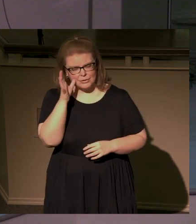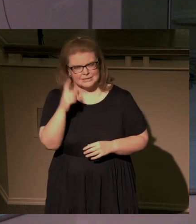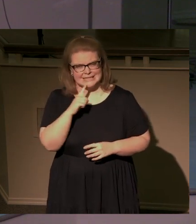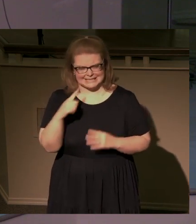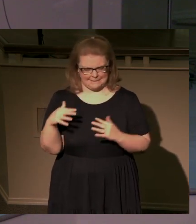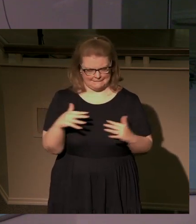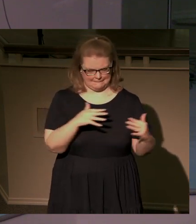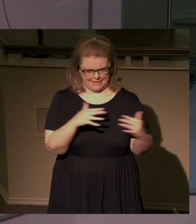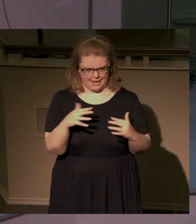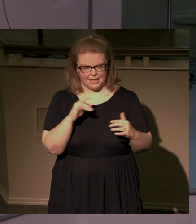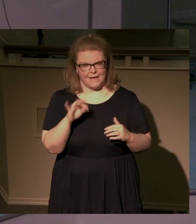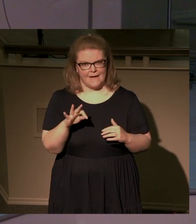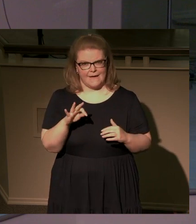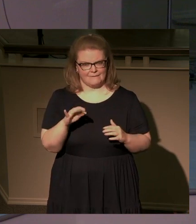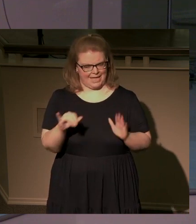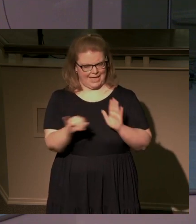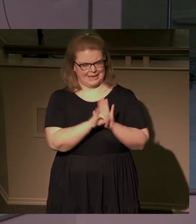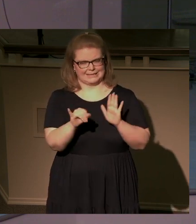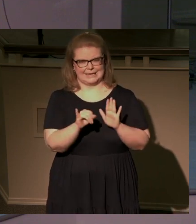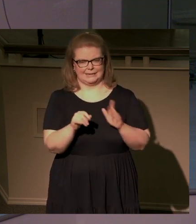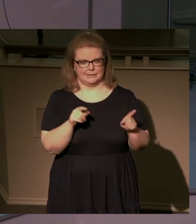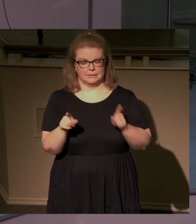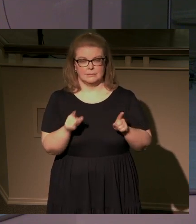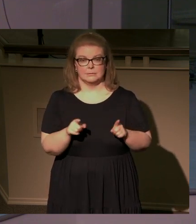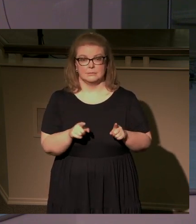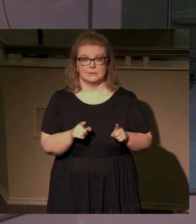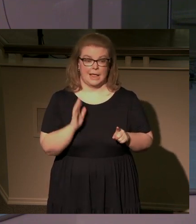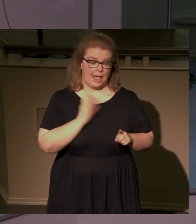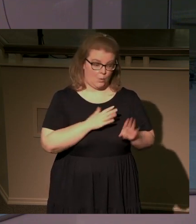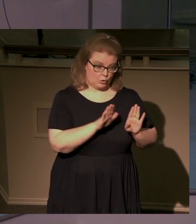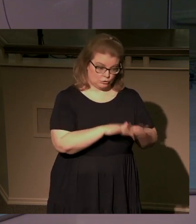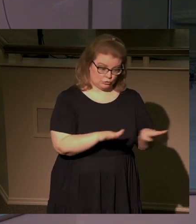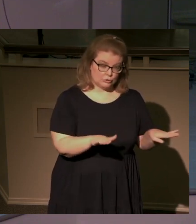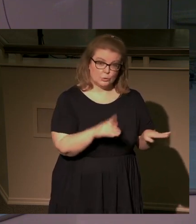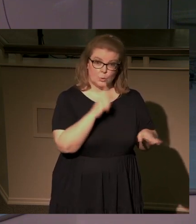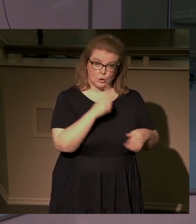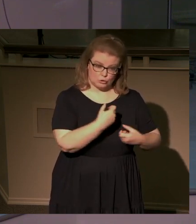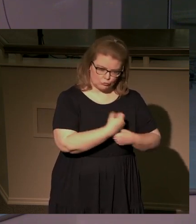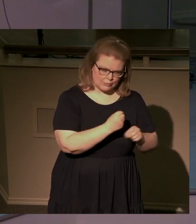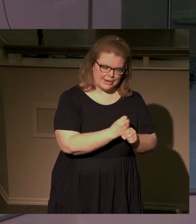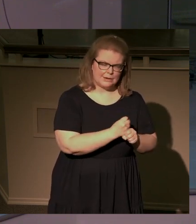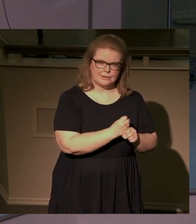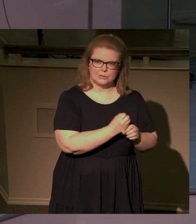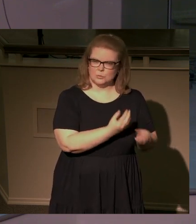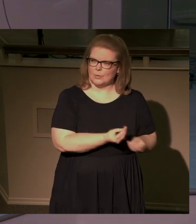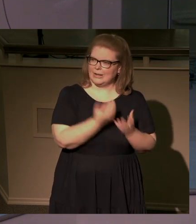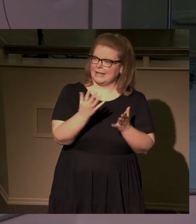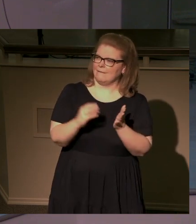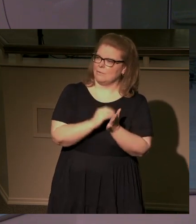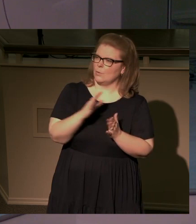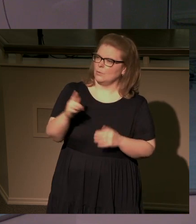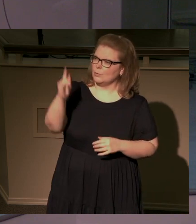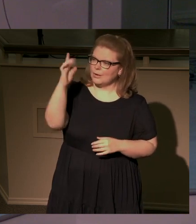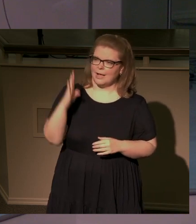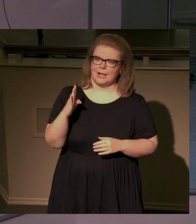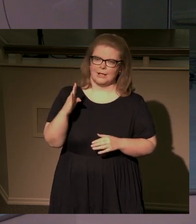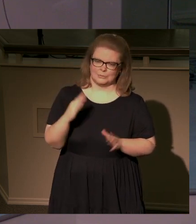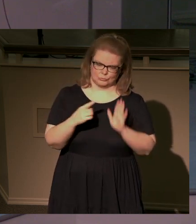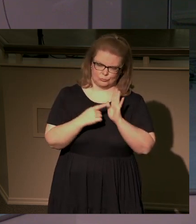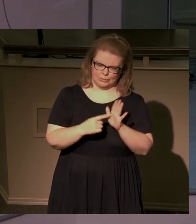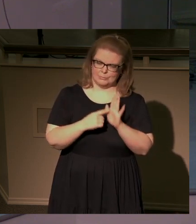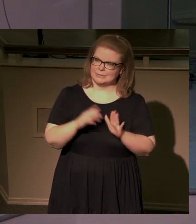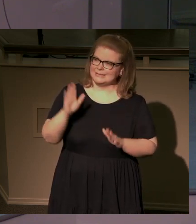identities. On the one hand, our children were intentionally created to bring glory to God, to represent His